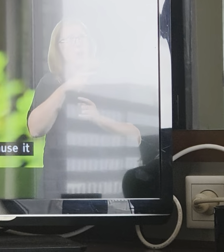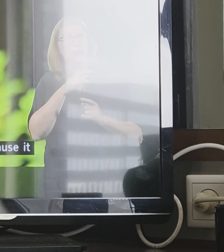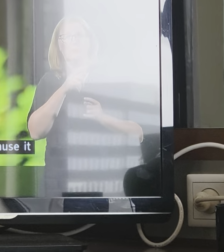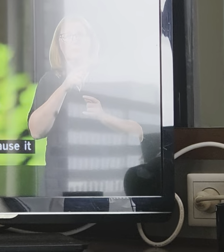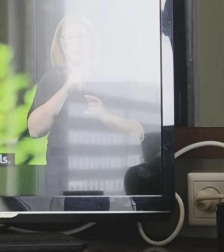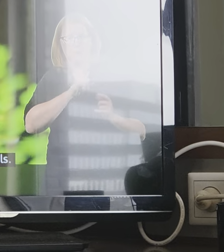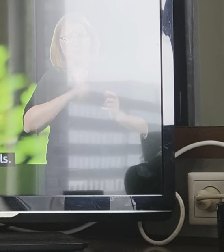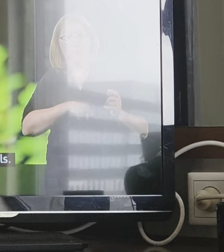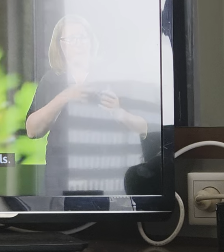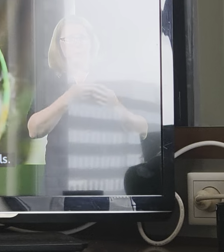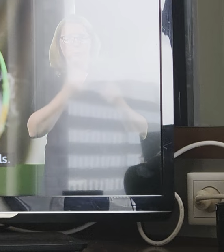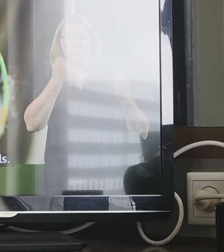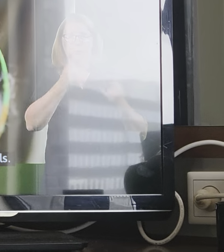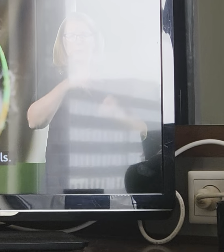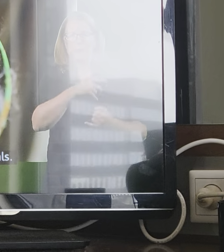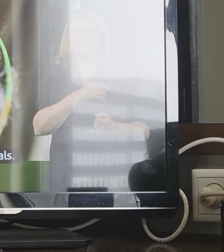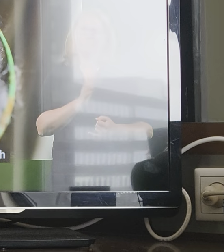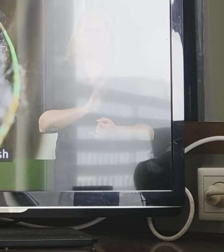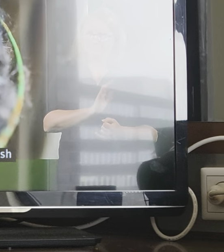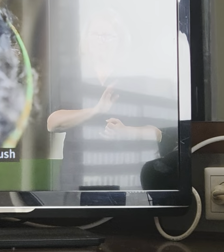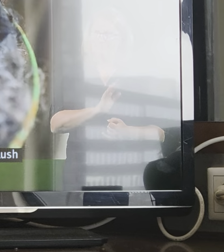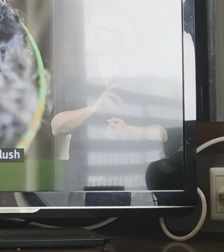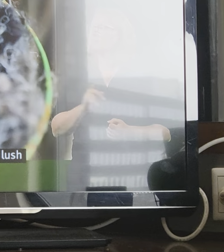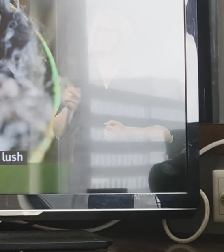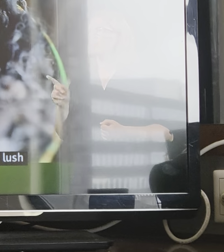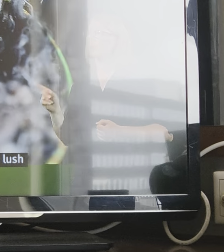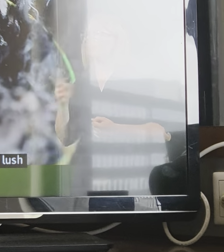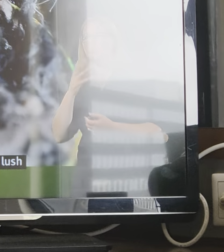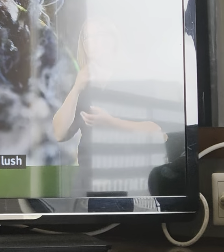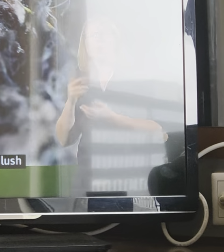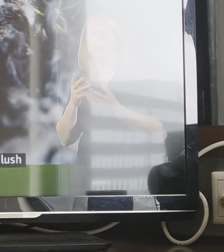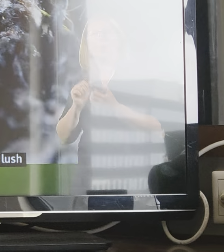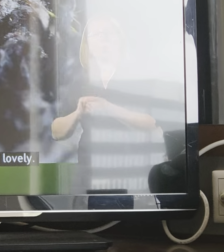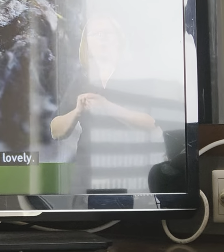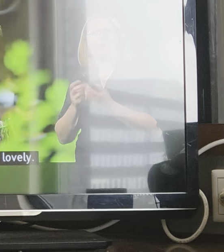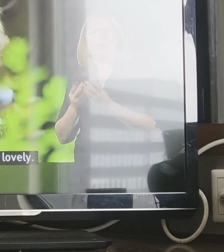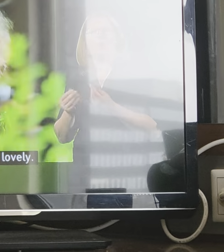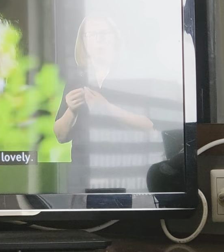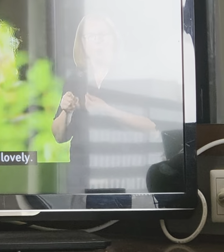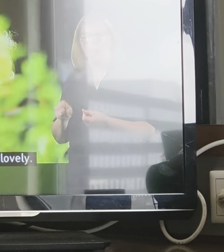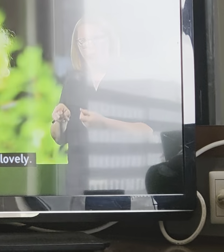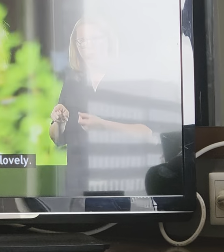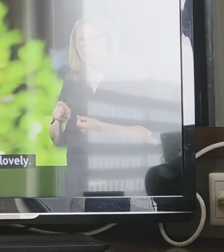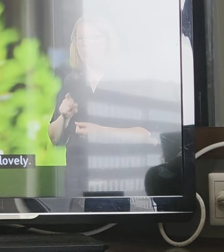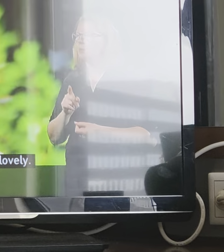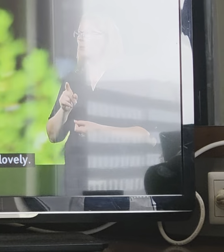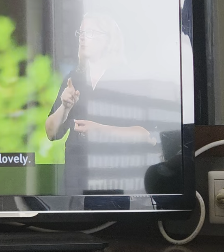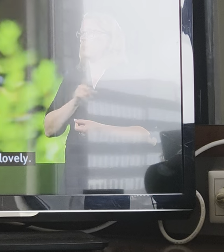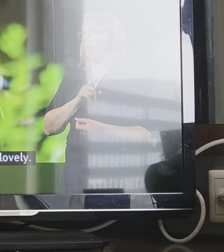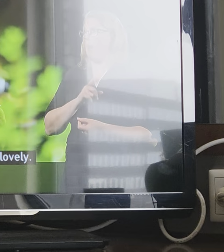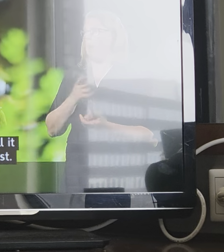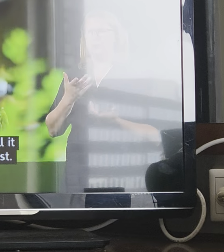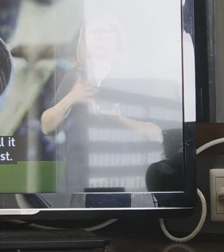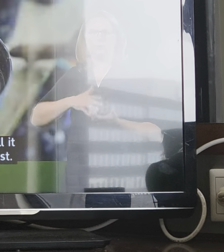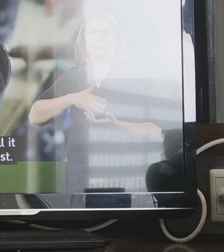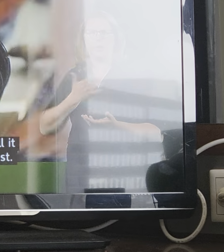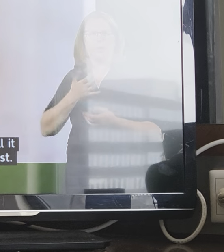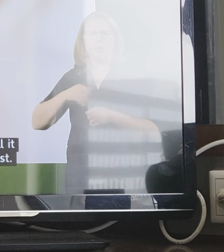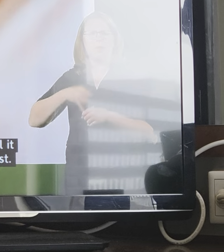wool because it makes sure it hasn't got any chemicals. It feels absolutely lush and it smells